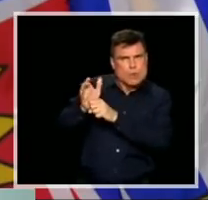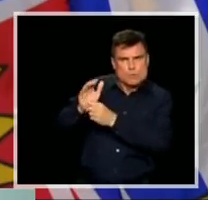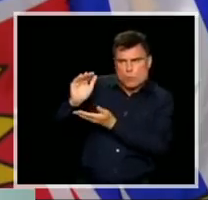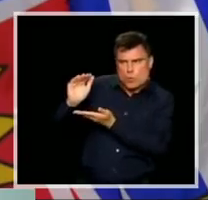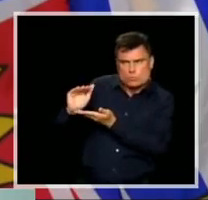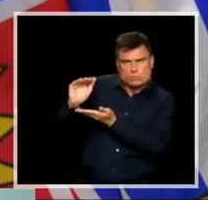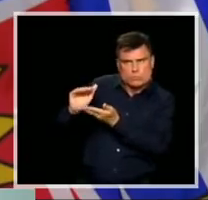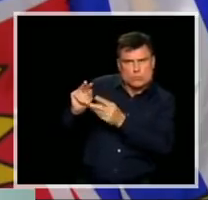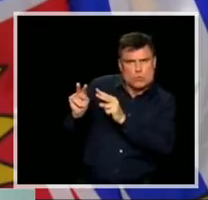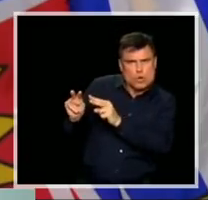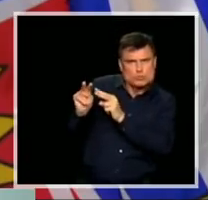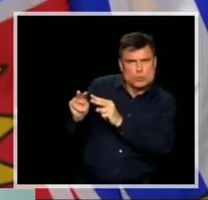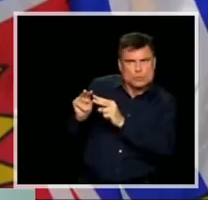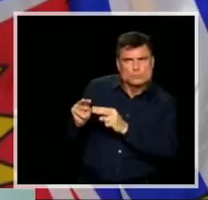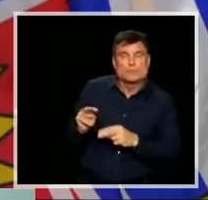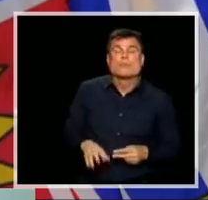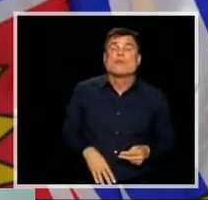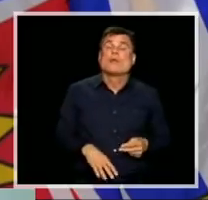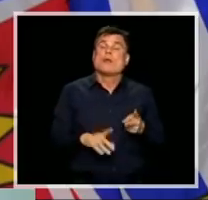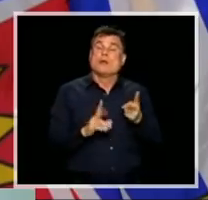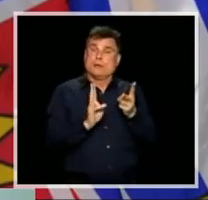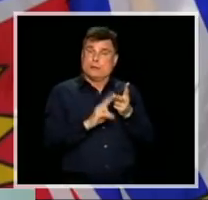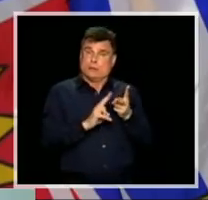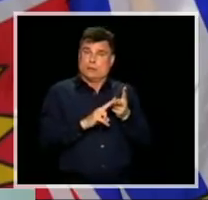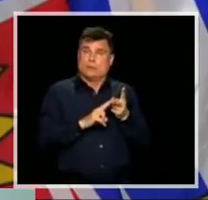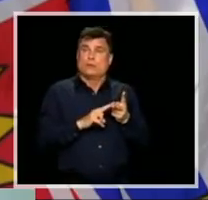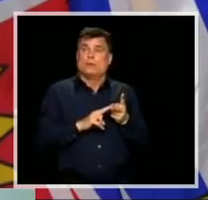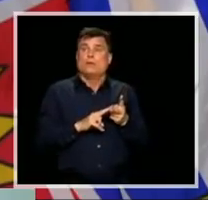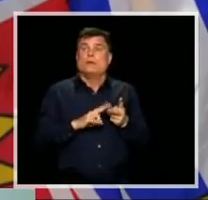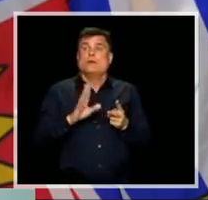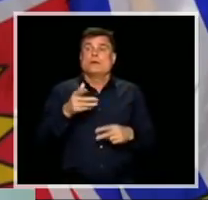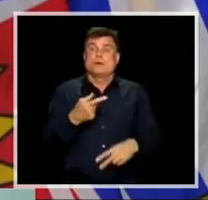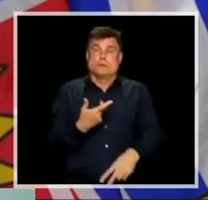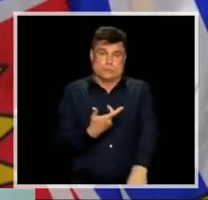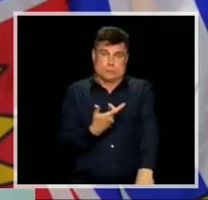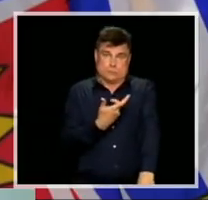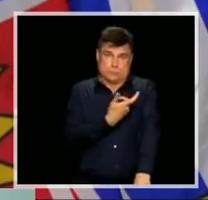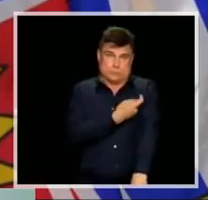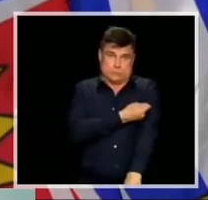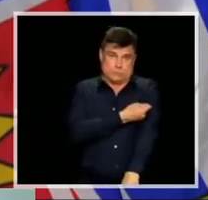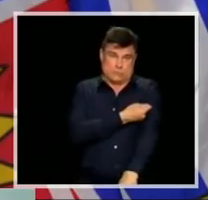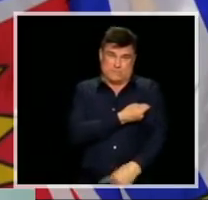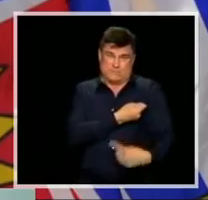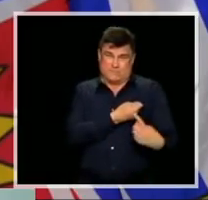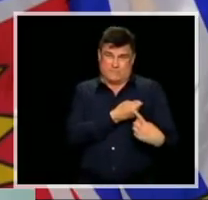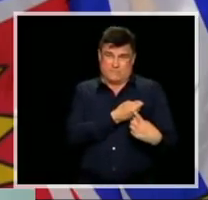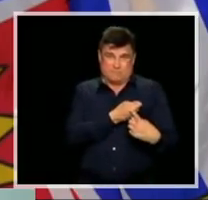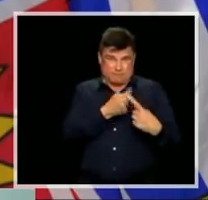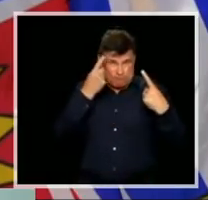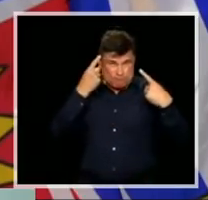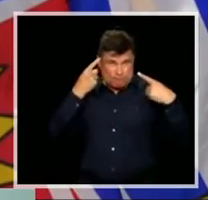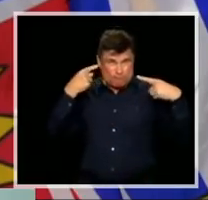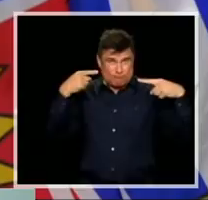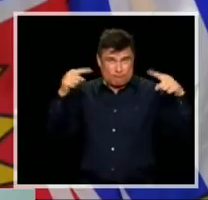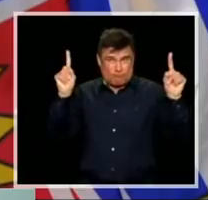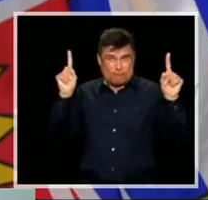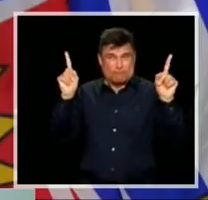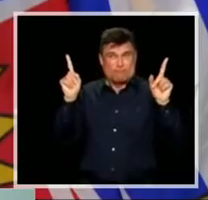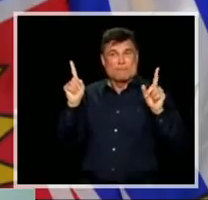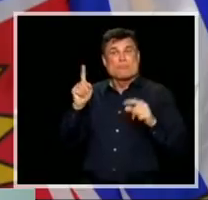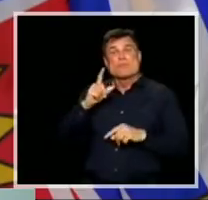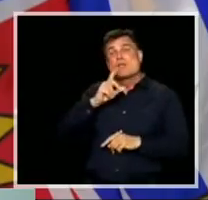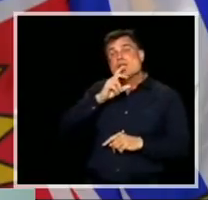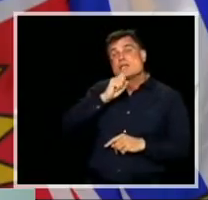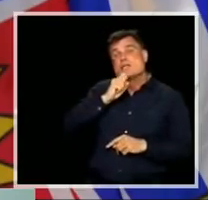we need to pay attention to. And when the COVID vaccine, if and when we have one, that's one of the things that we'll be looking at to